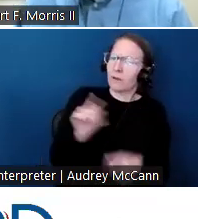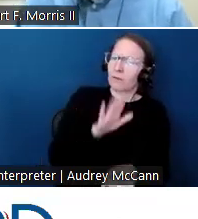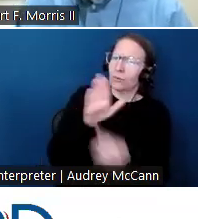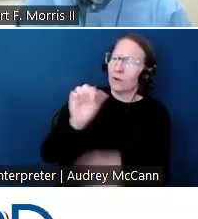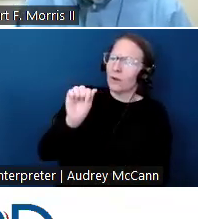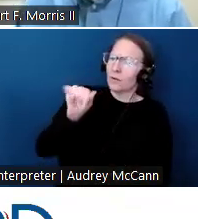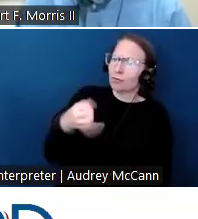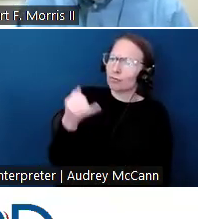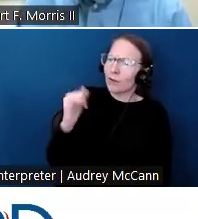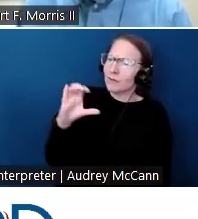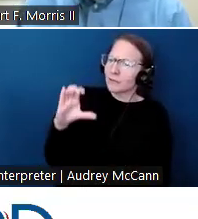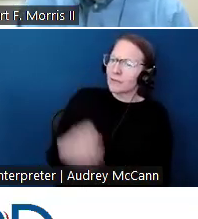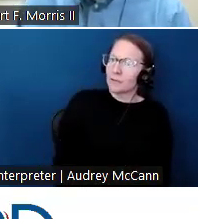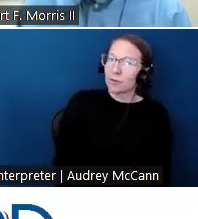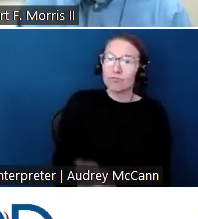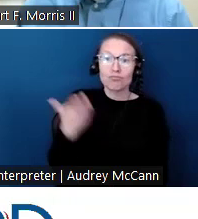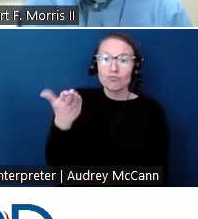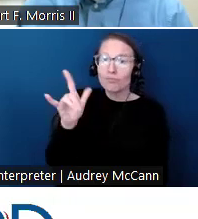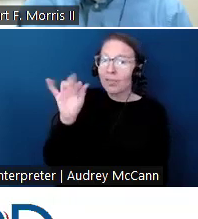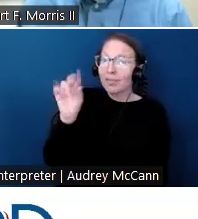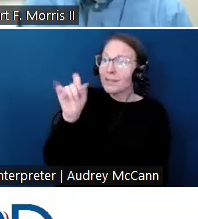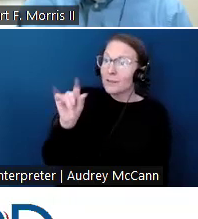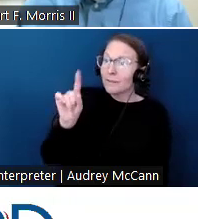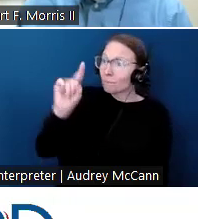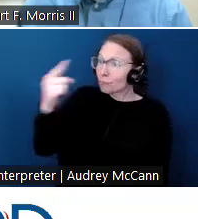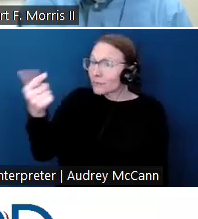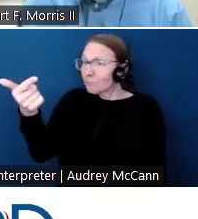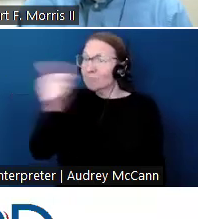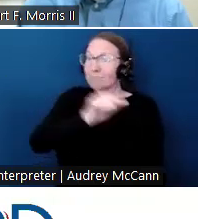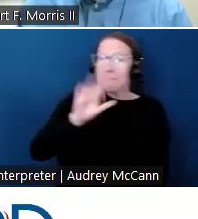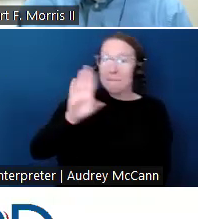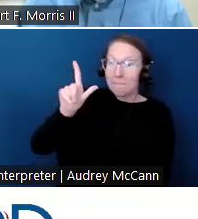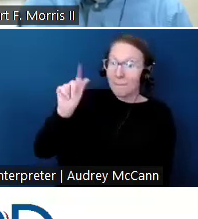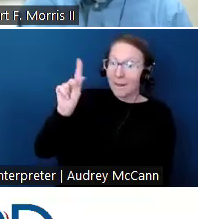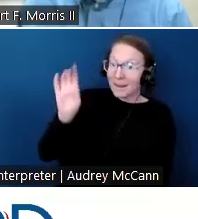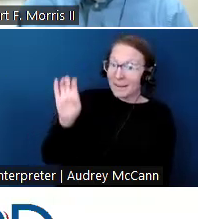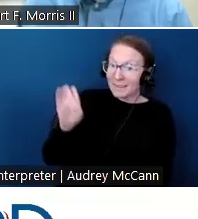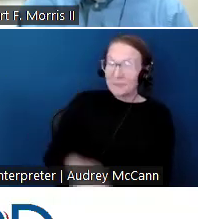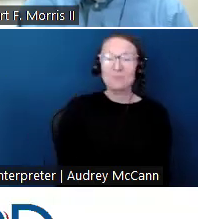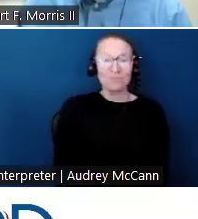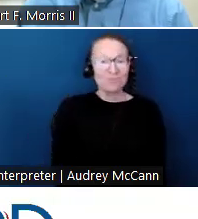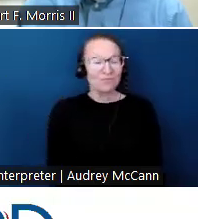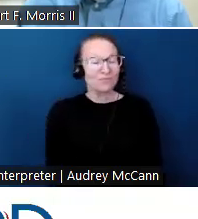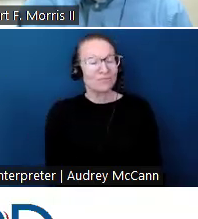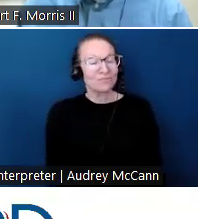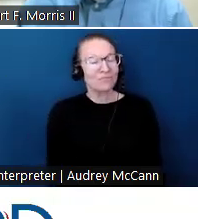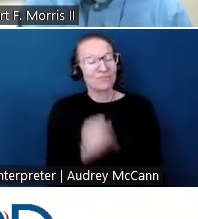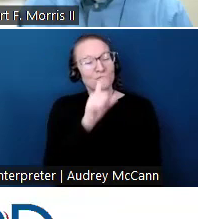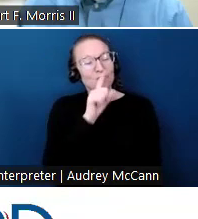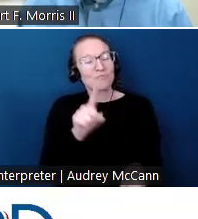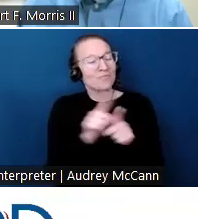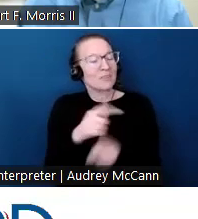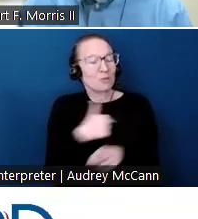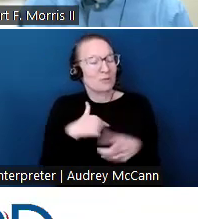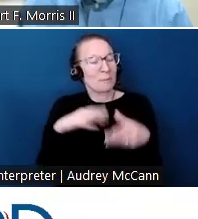And we'll hear from Lindsay first, and then go to Blake. Yeah, so as we were mentioning earlier,